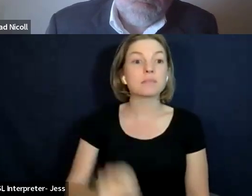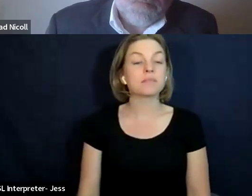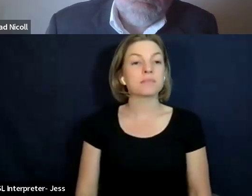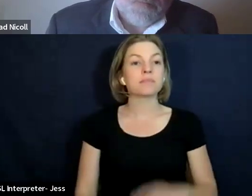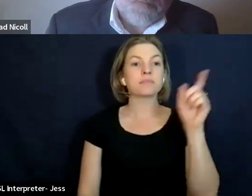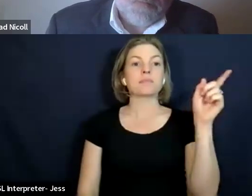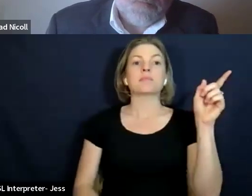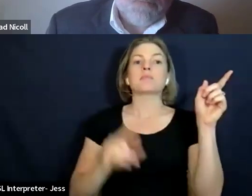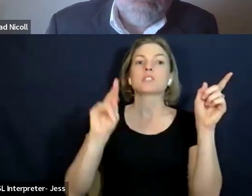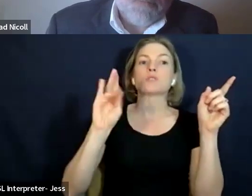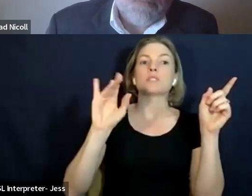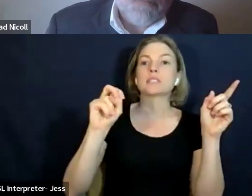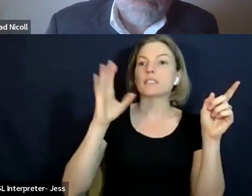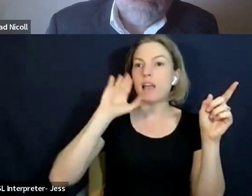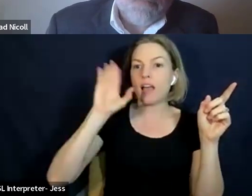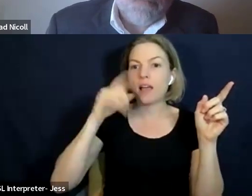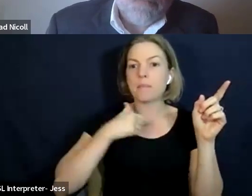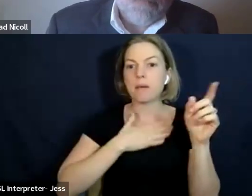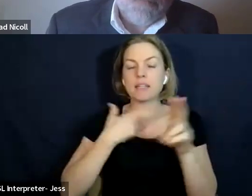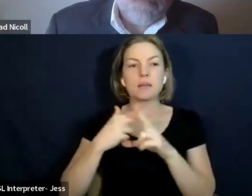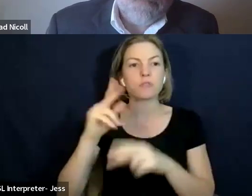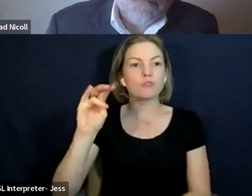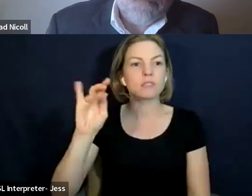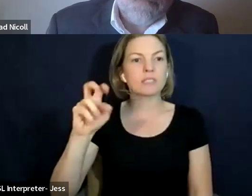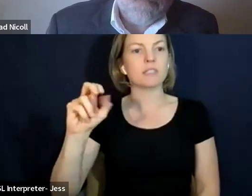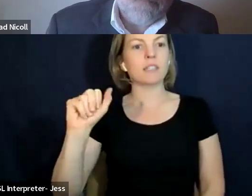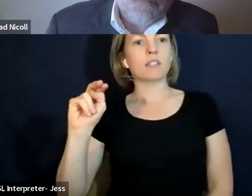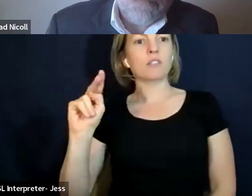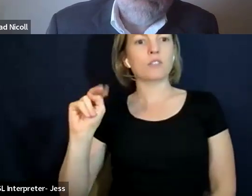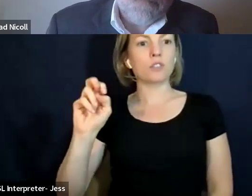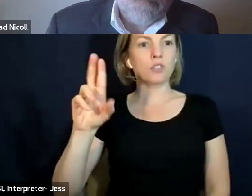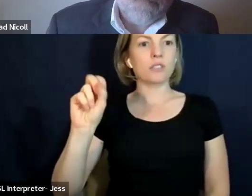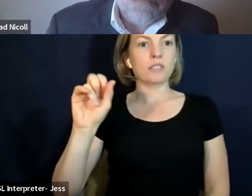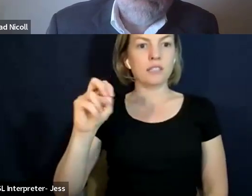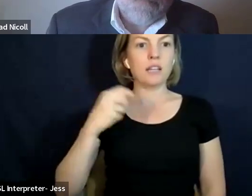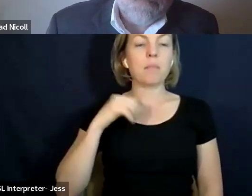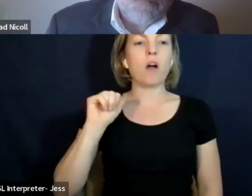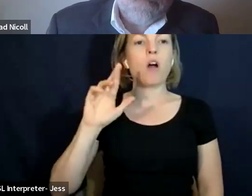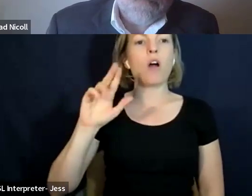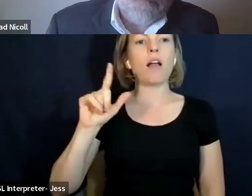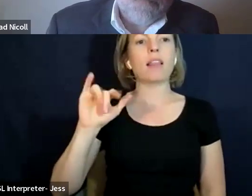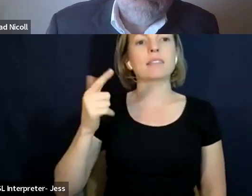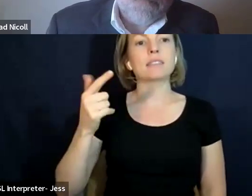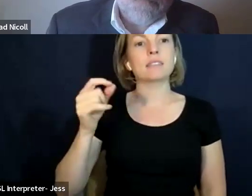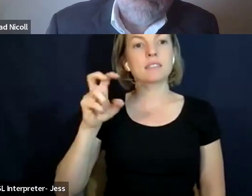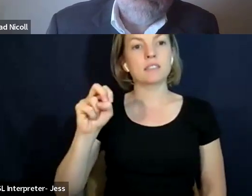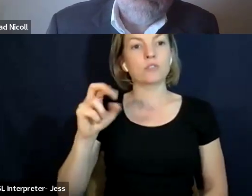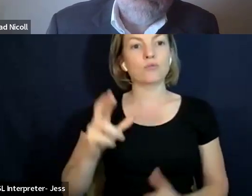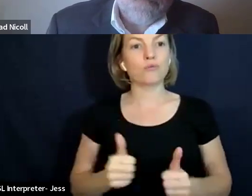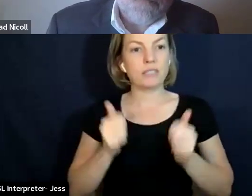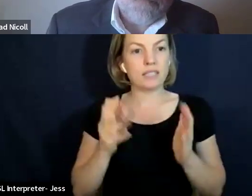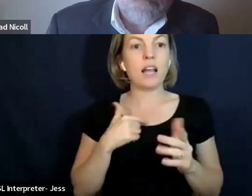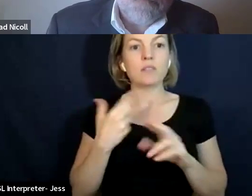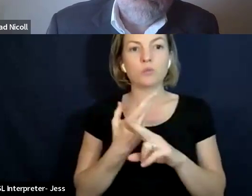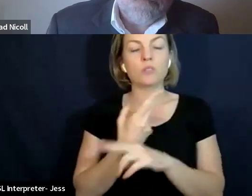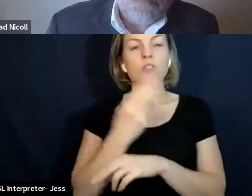Hi there. My name is Kristen Anderson. I am an Arlington resident, and I have been riding the Red Line